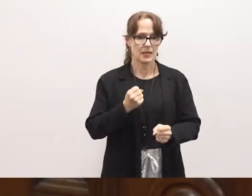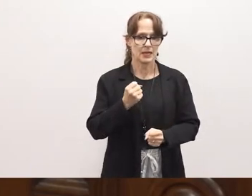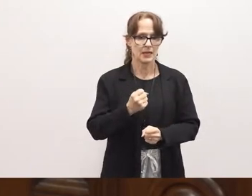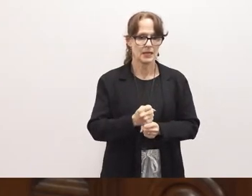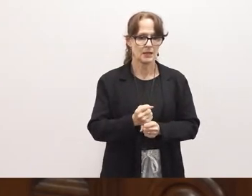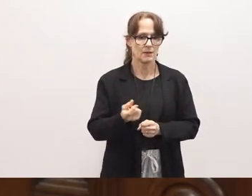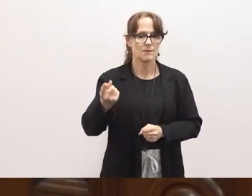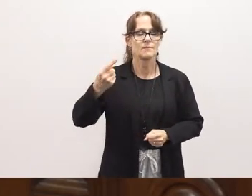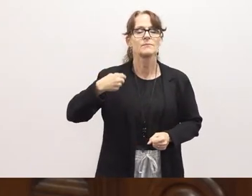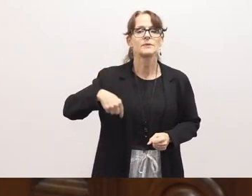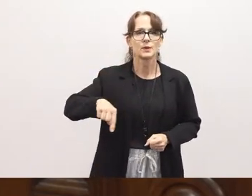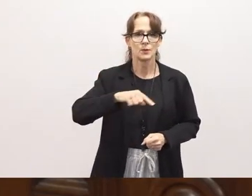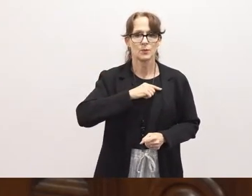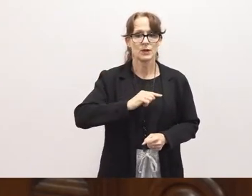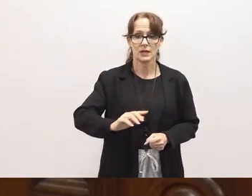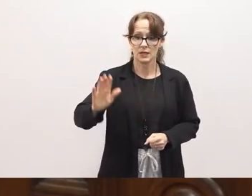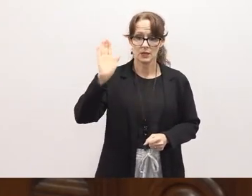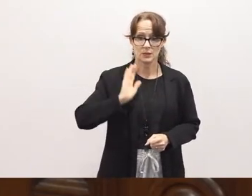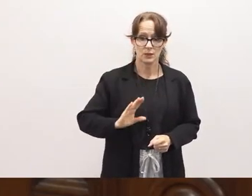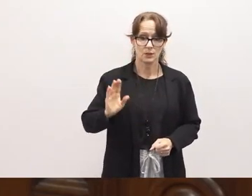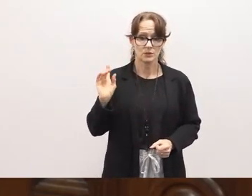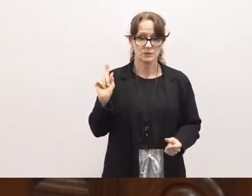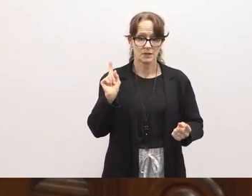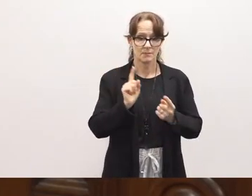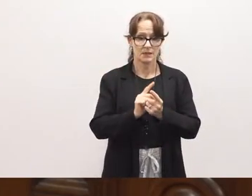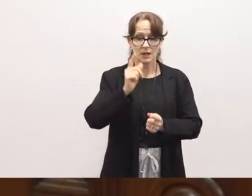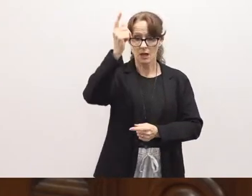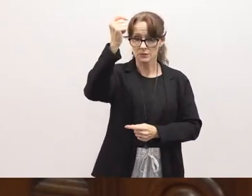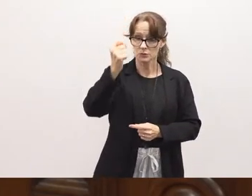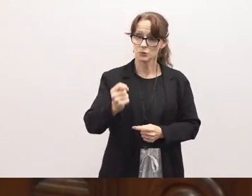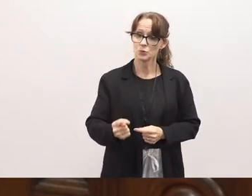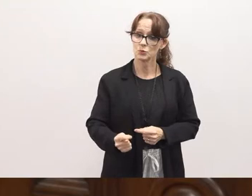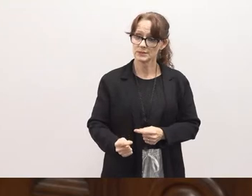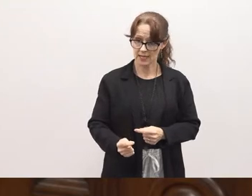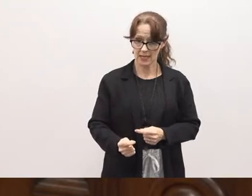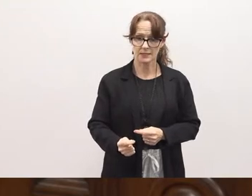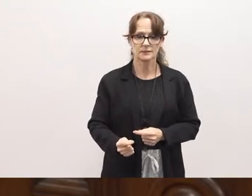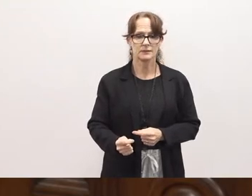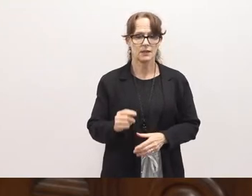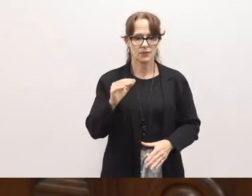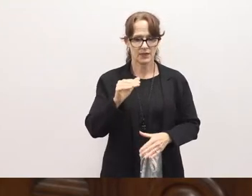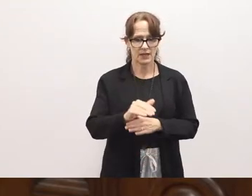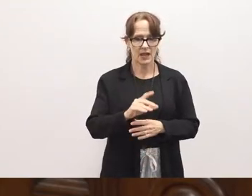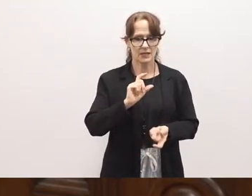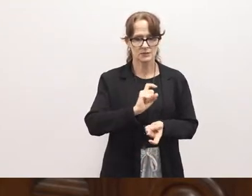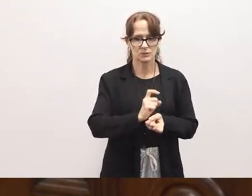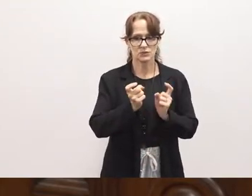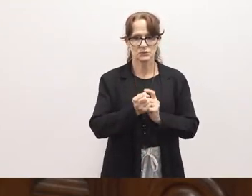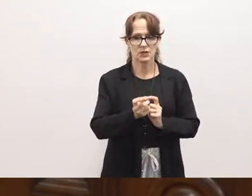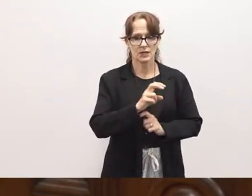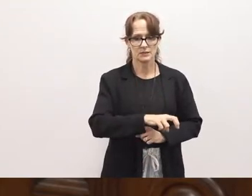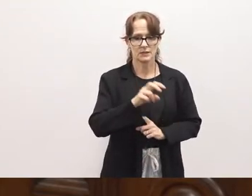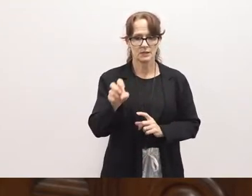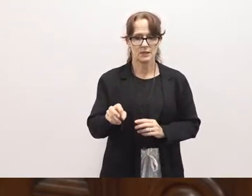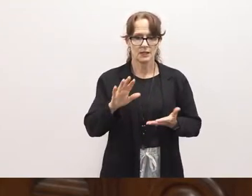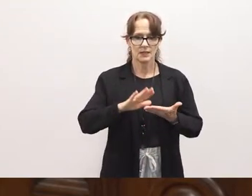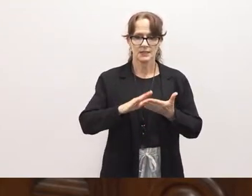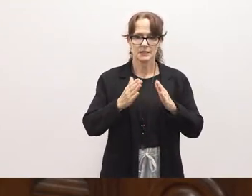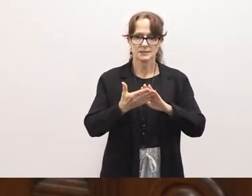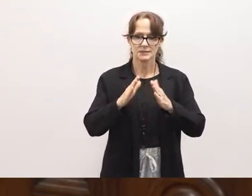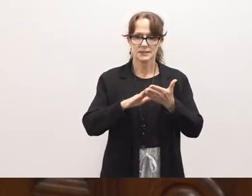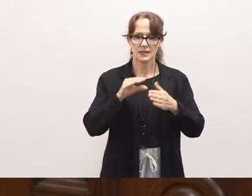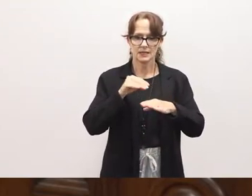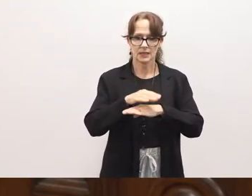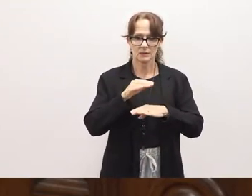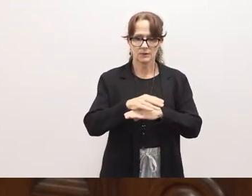we used to meet on Tuesday evenings, and the night was changed because City Council also met on